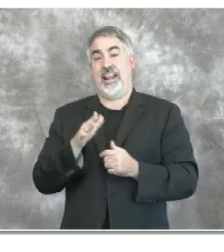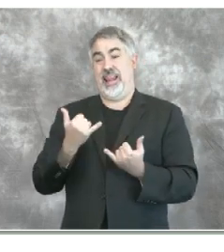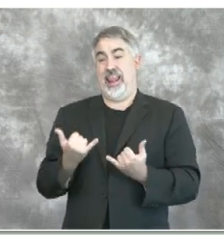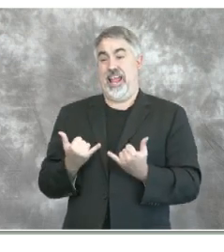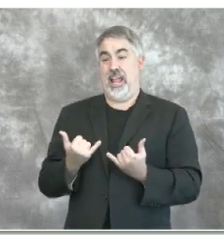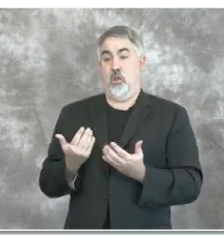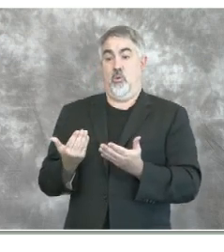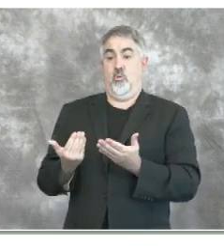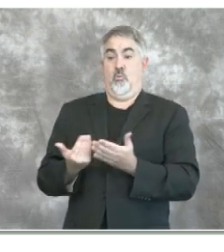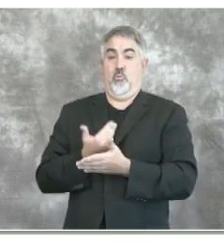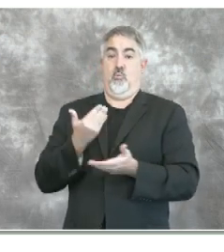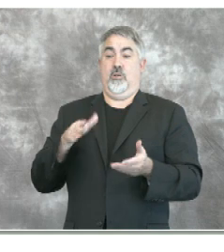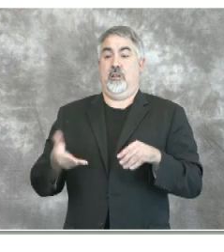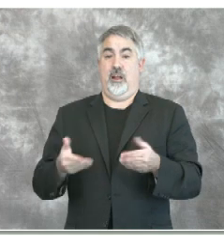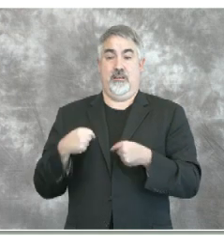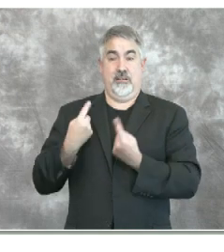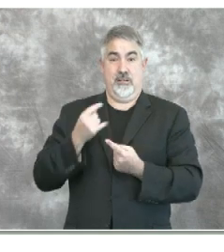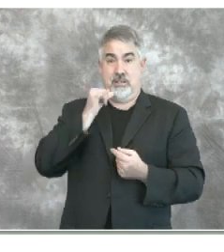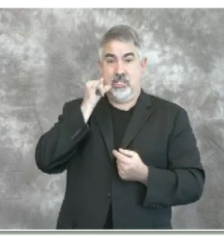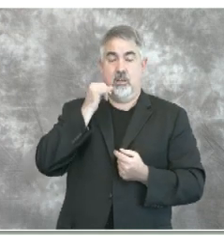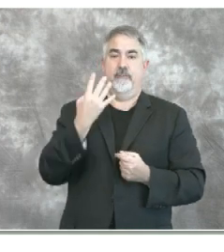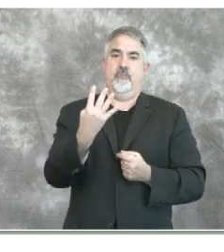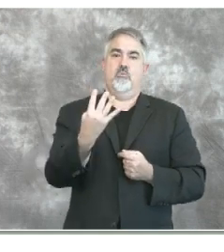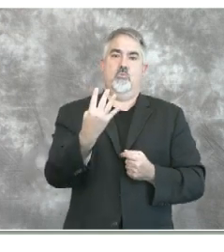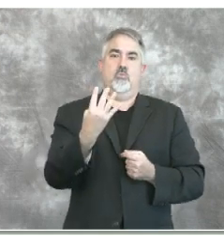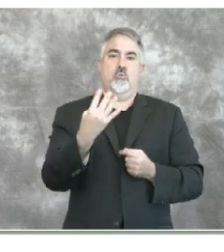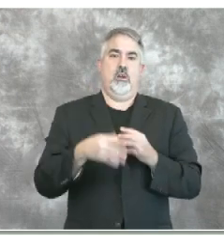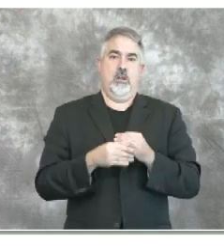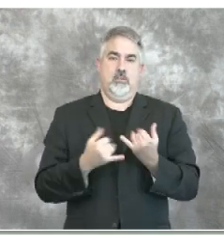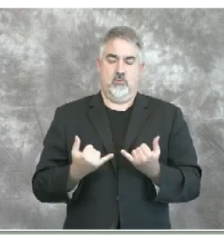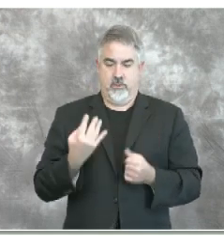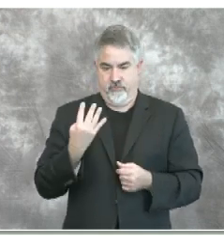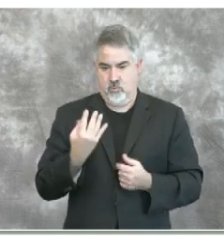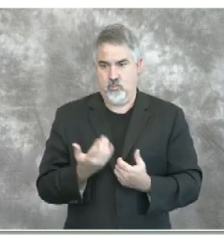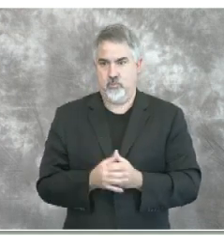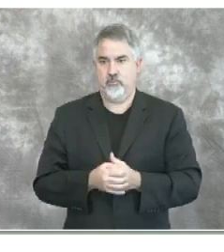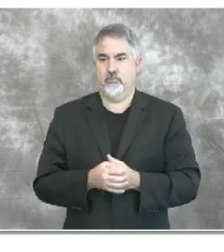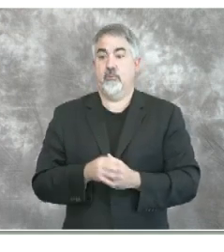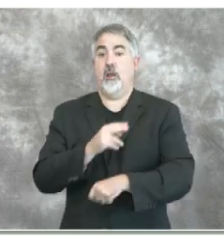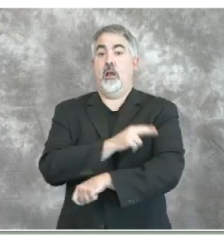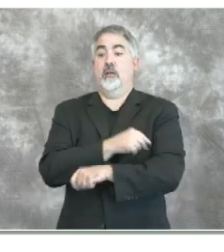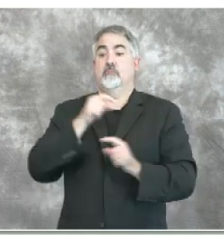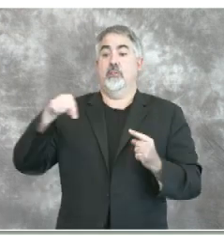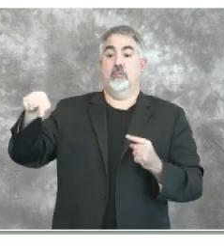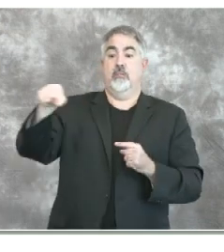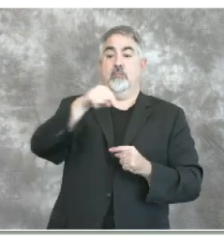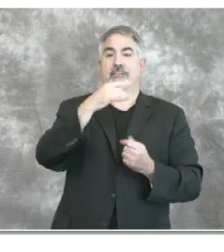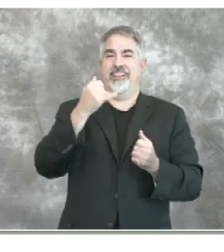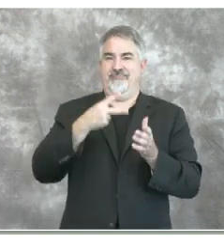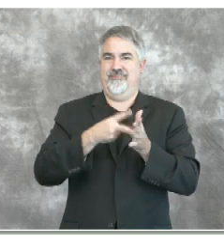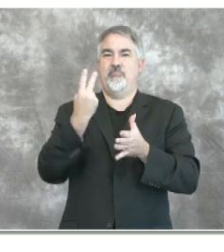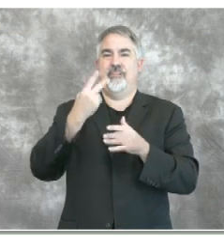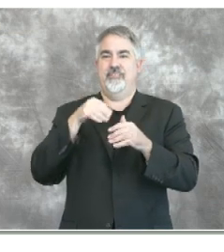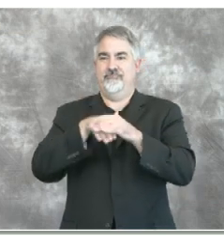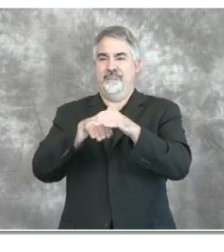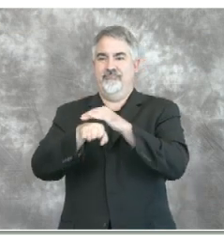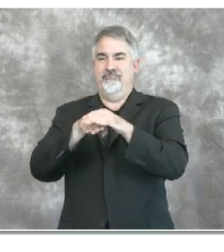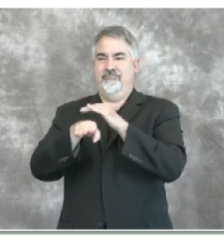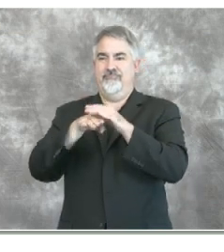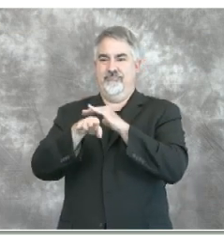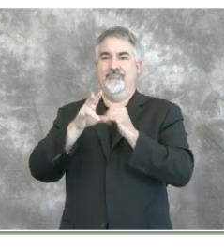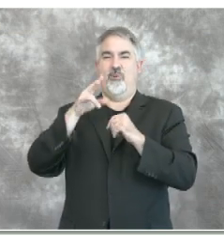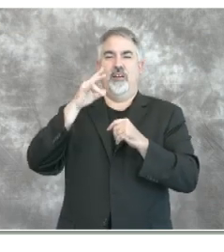at about every 8 days, hospitalizations doubling about every 7 days, and positives doubling about every 10 days. Again, those